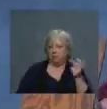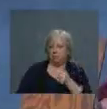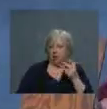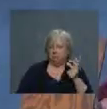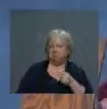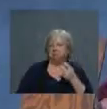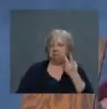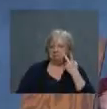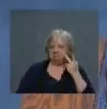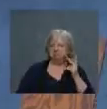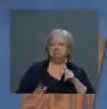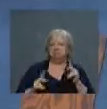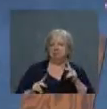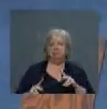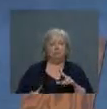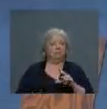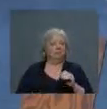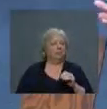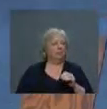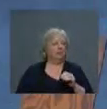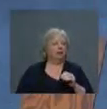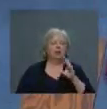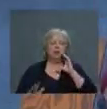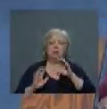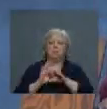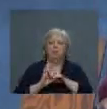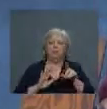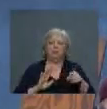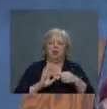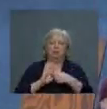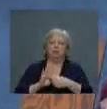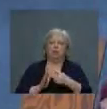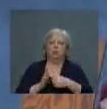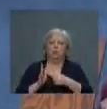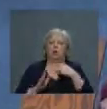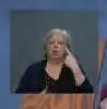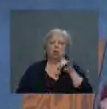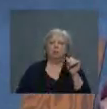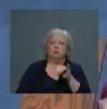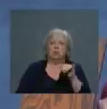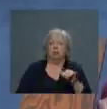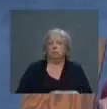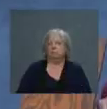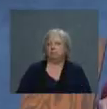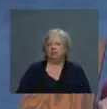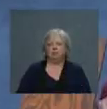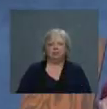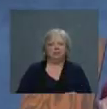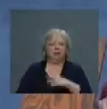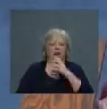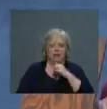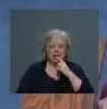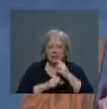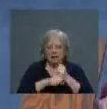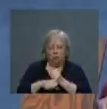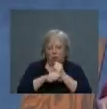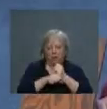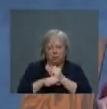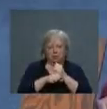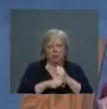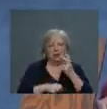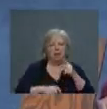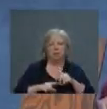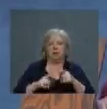And their pictures they show of what it looks like. I guess they got out there and swept it up, but it don't look like that